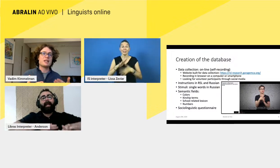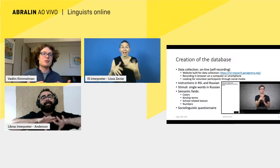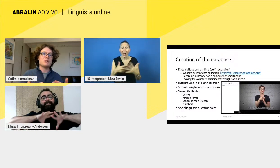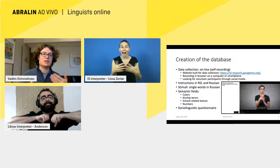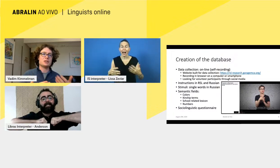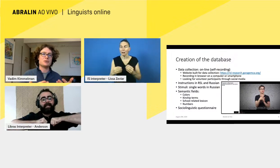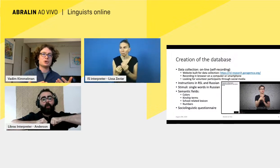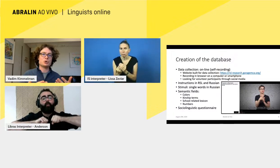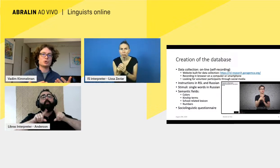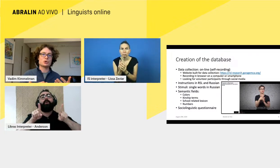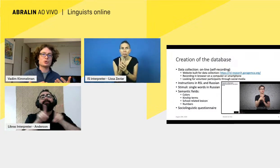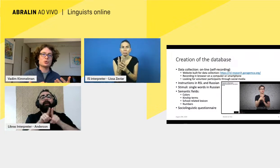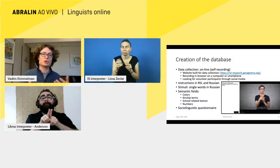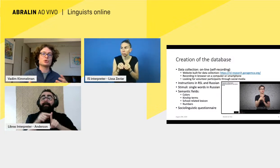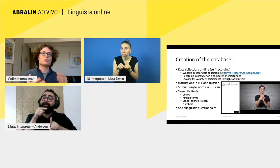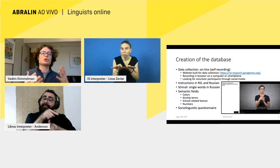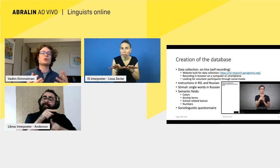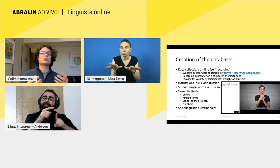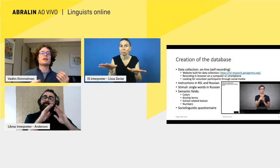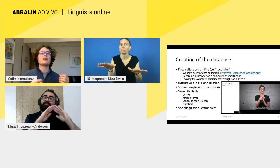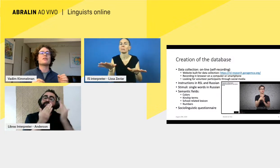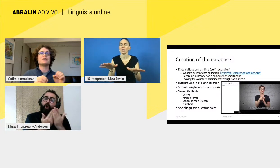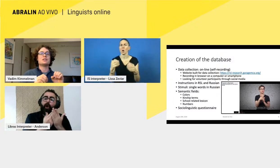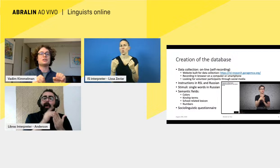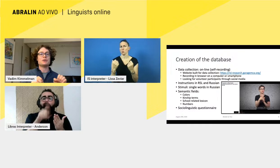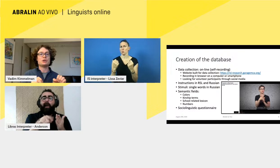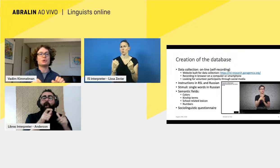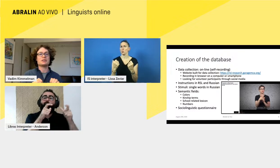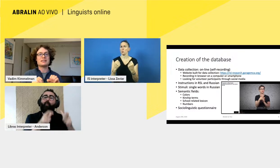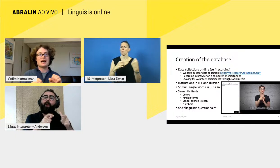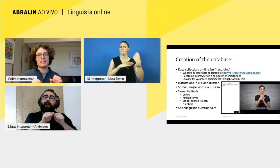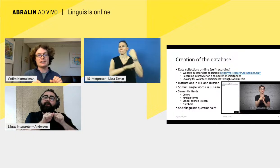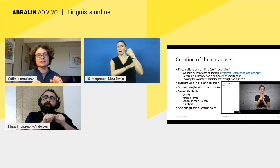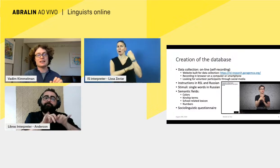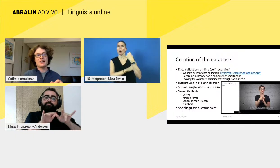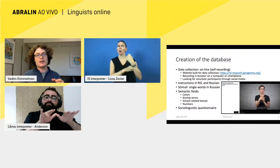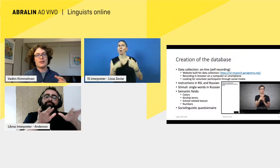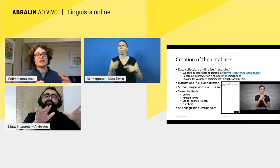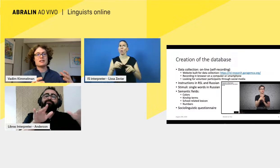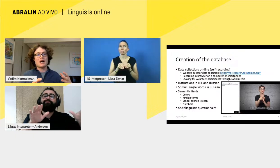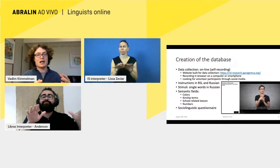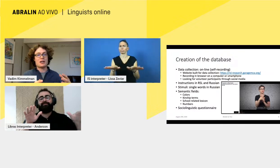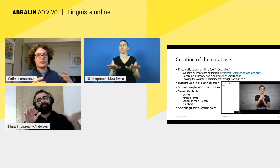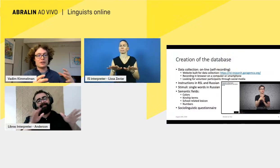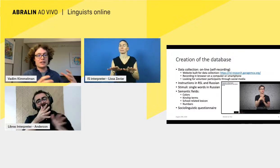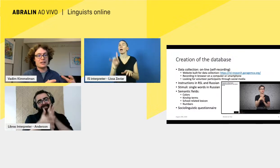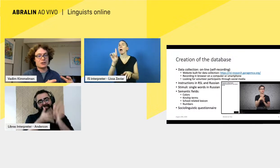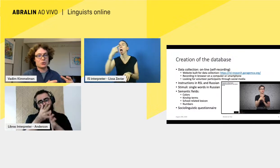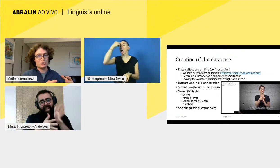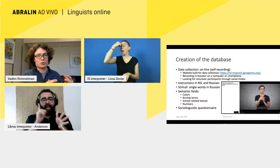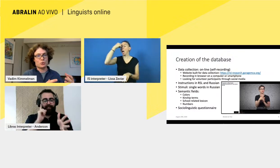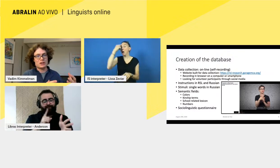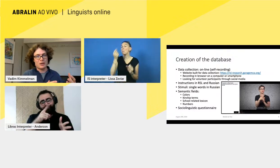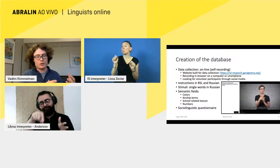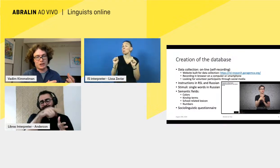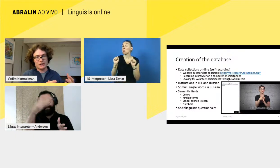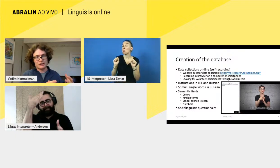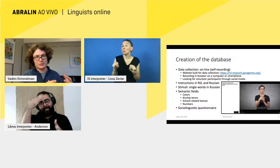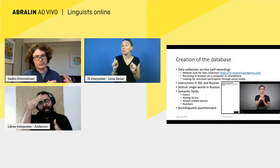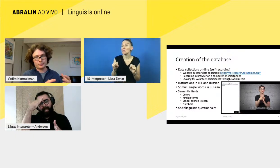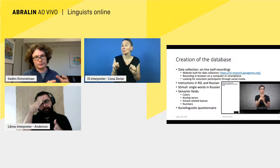we thought maybe individual schools would also have individual signs that are related to